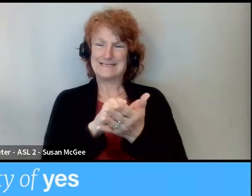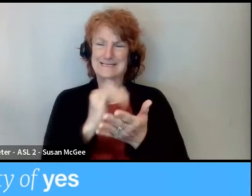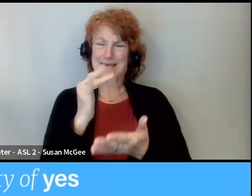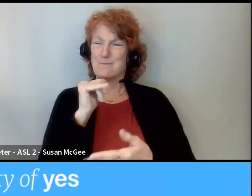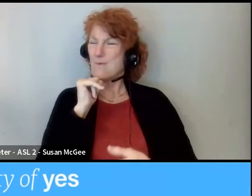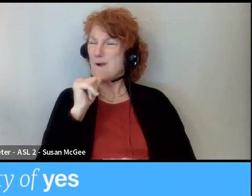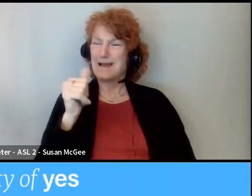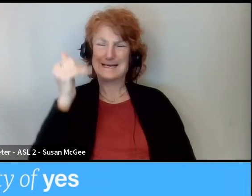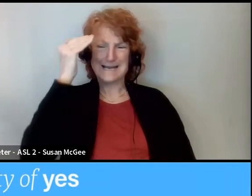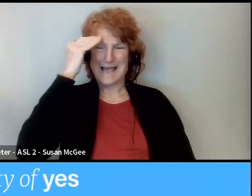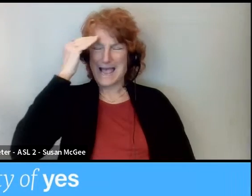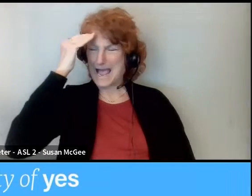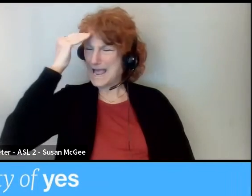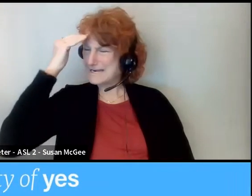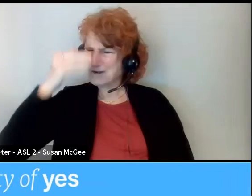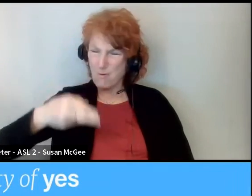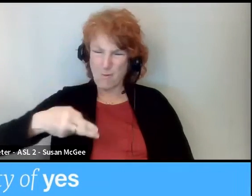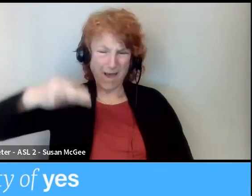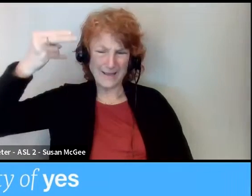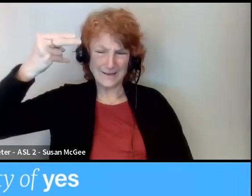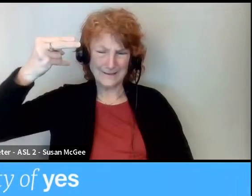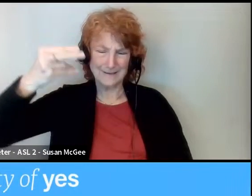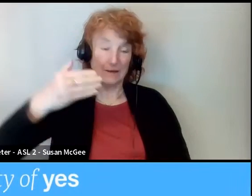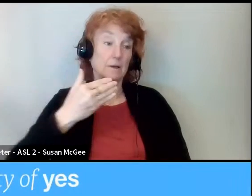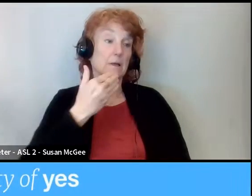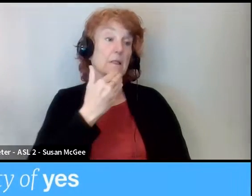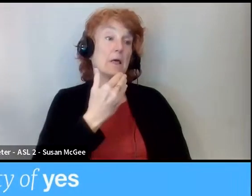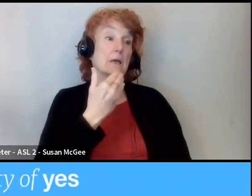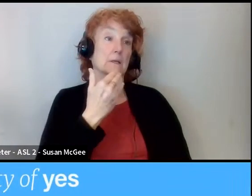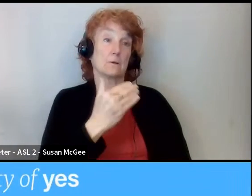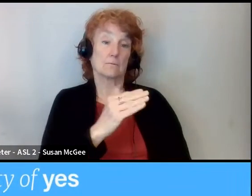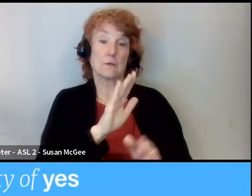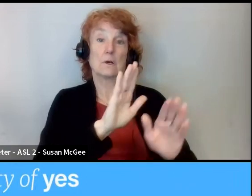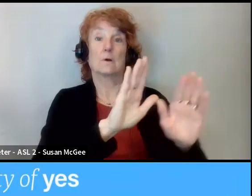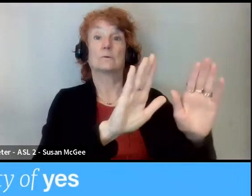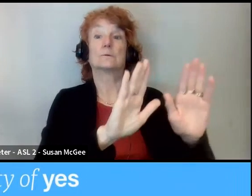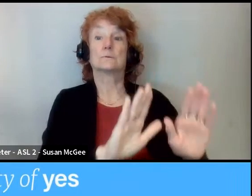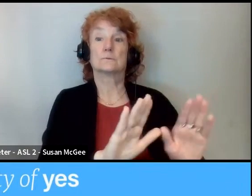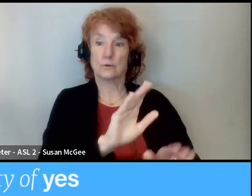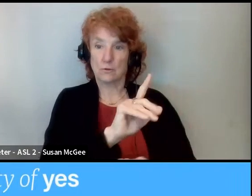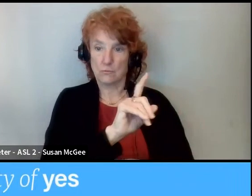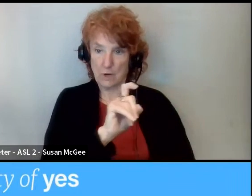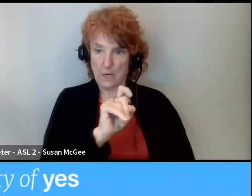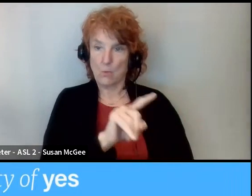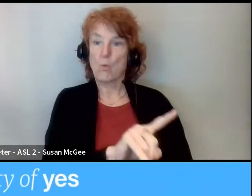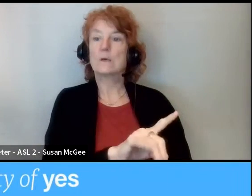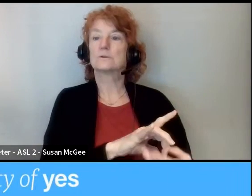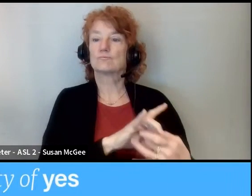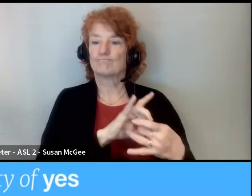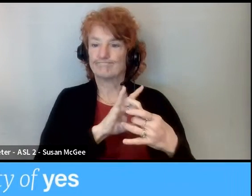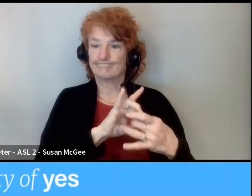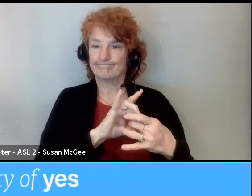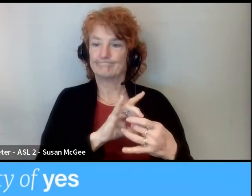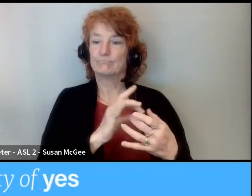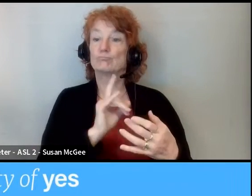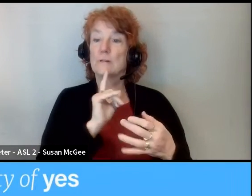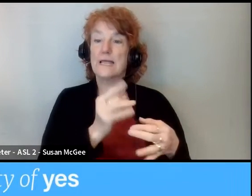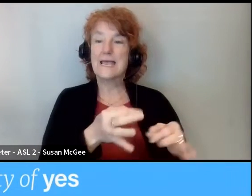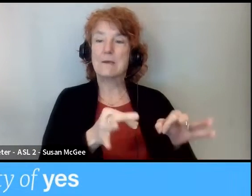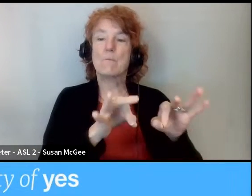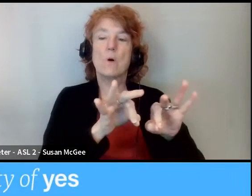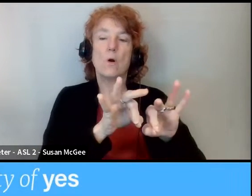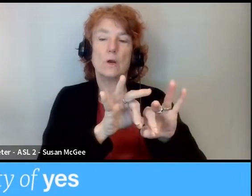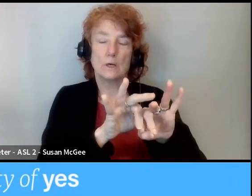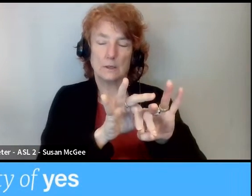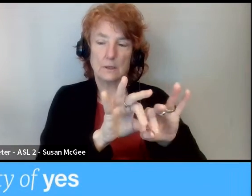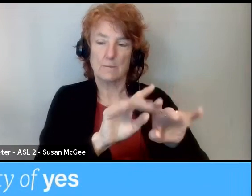Thanks, Robert. Those are really great questions that I think get at something really important about the difference between